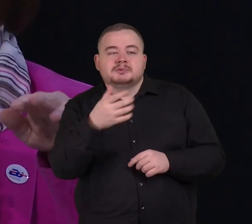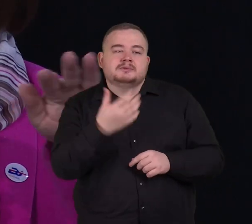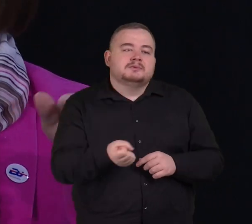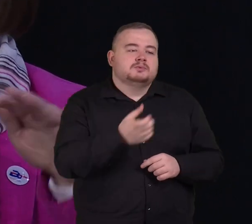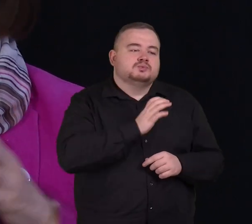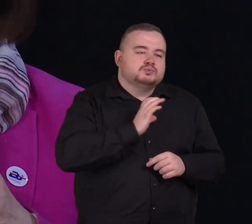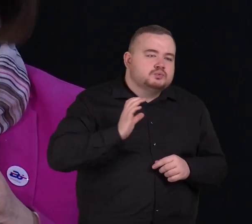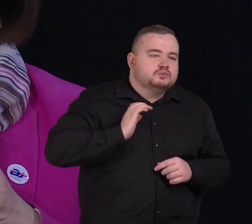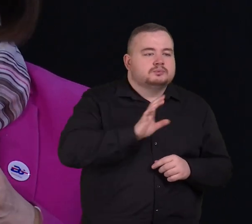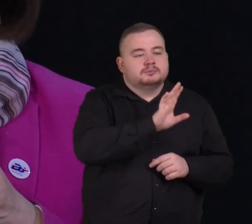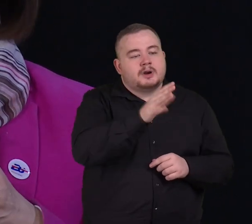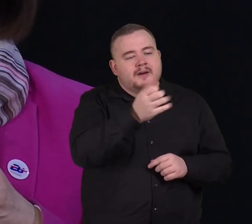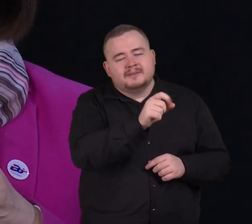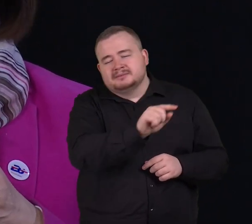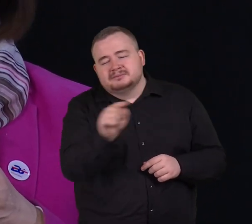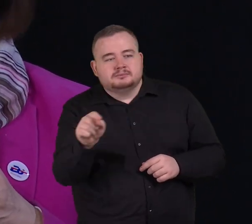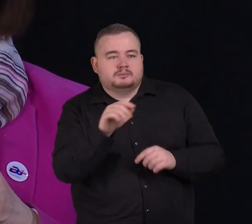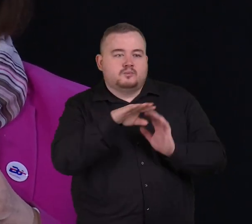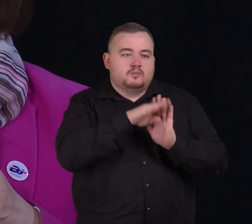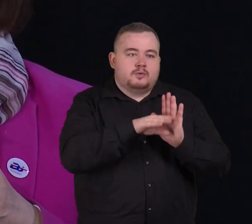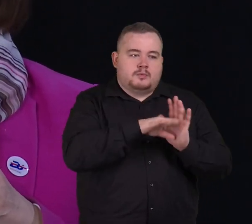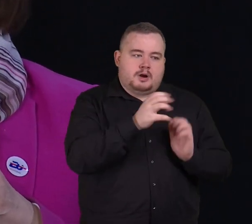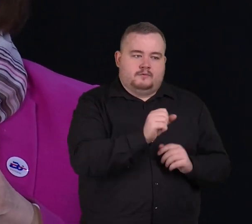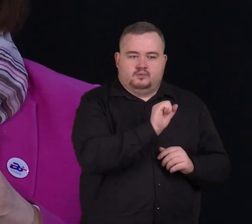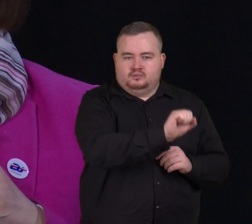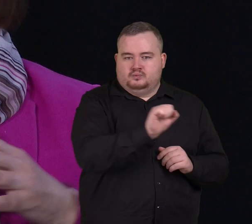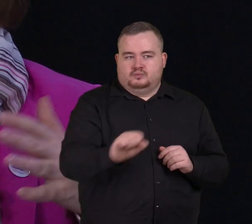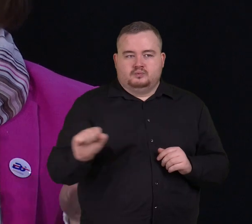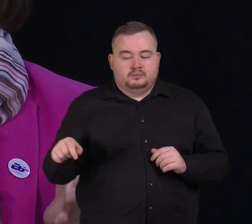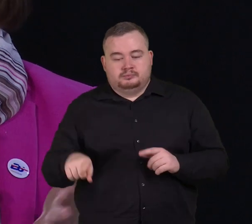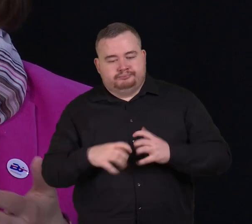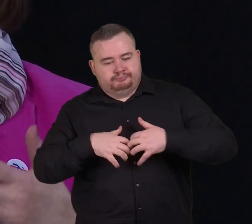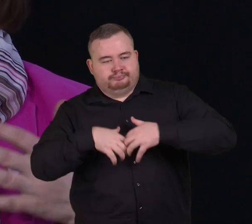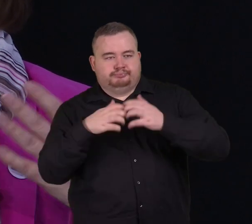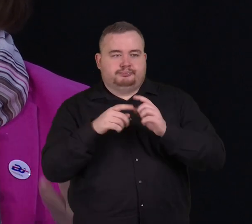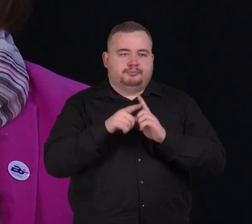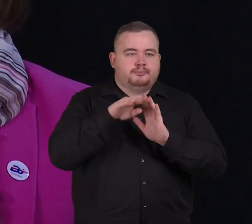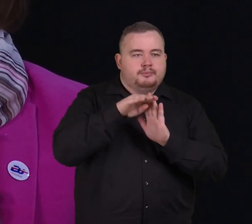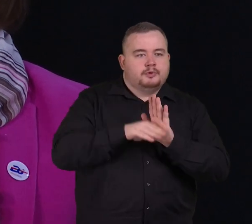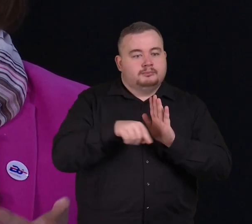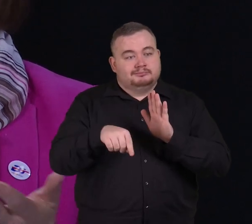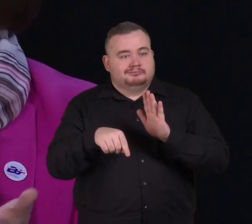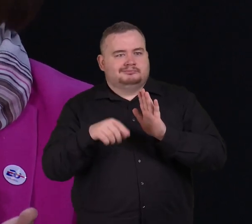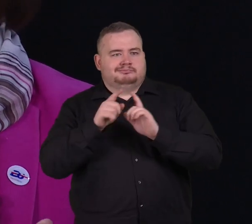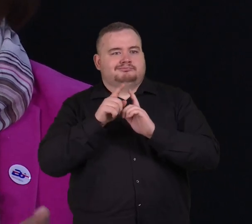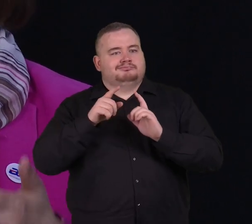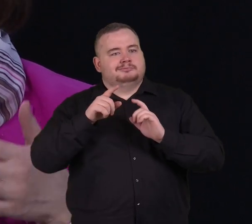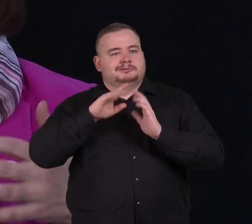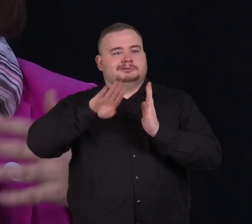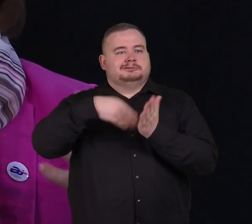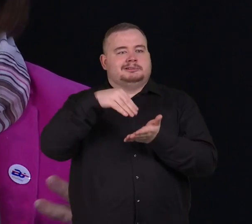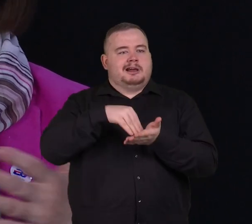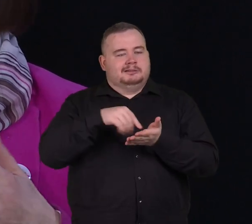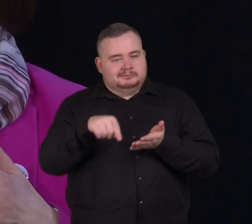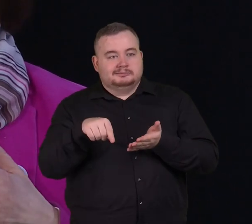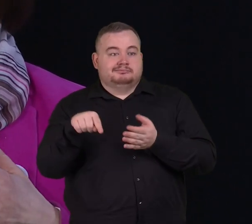central level by our ministry, but it is built basing on their needs. So when